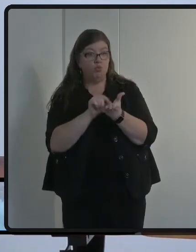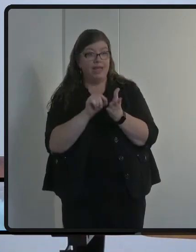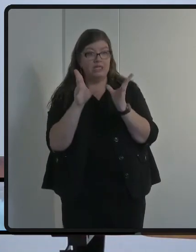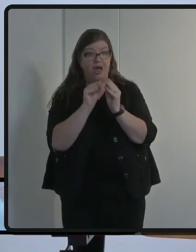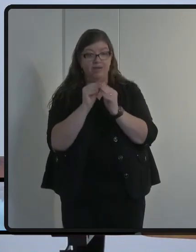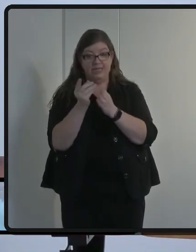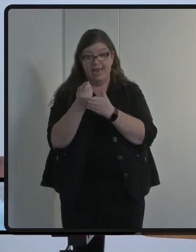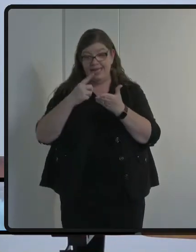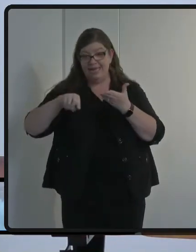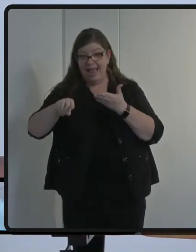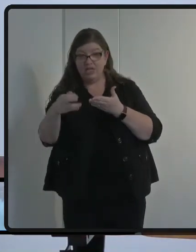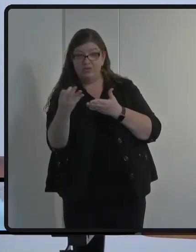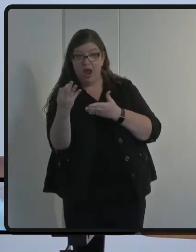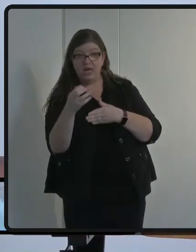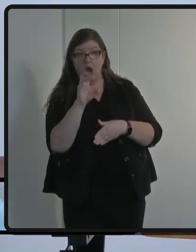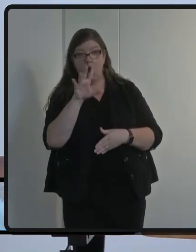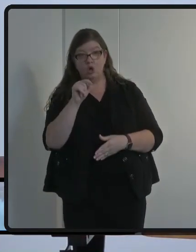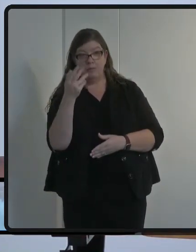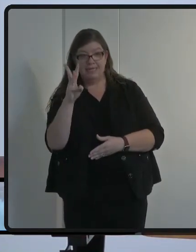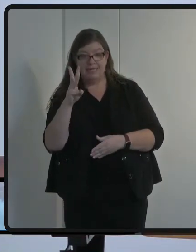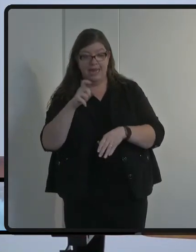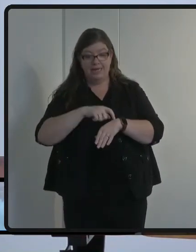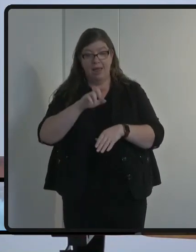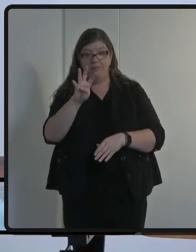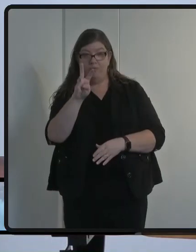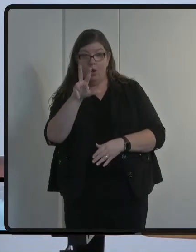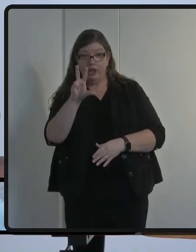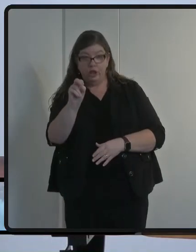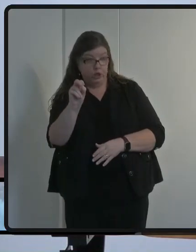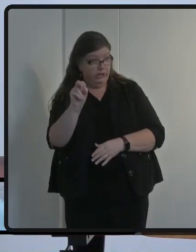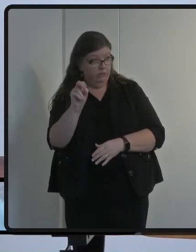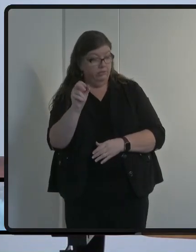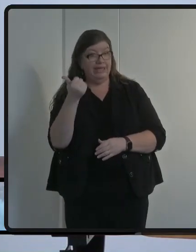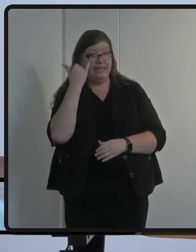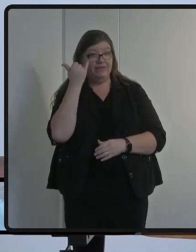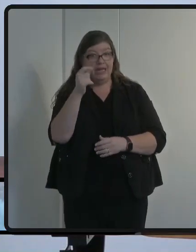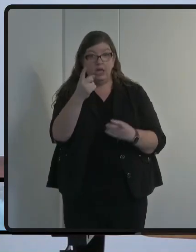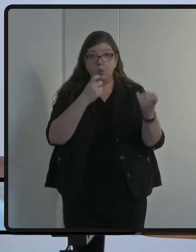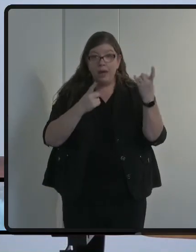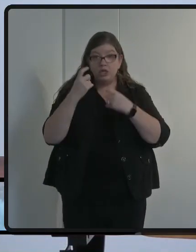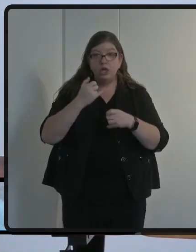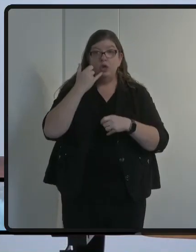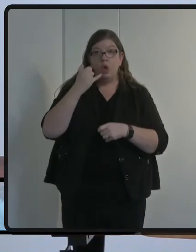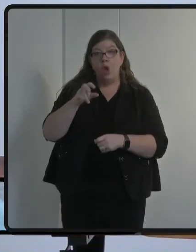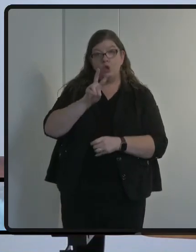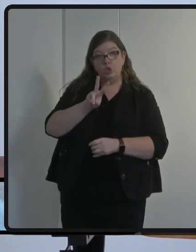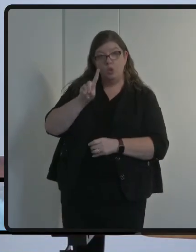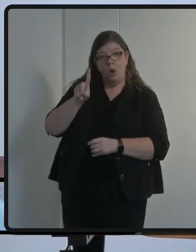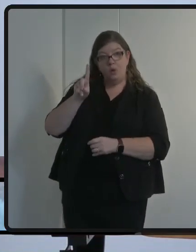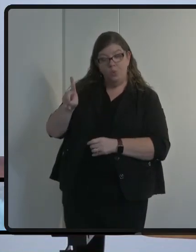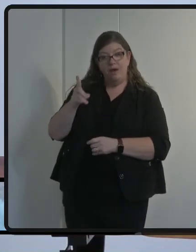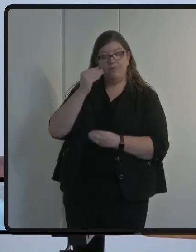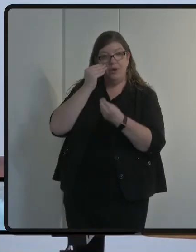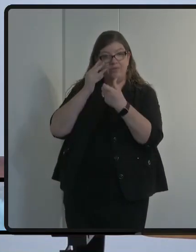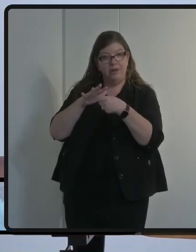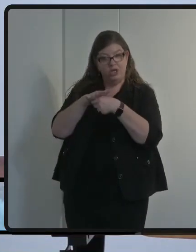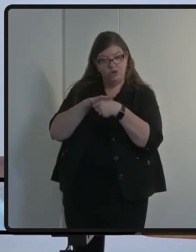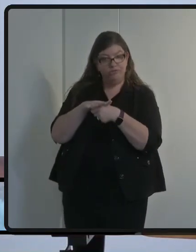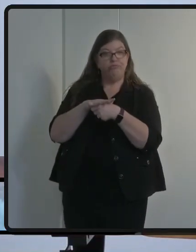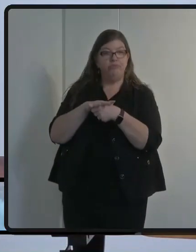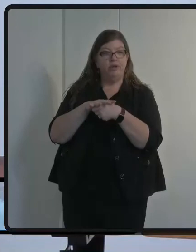today on Friday, October 16th at 4:30 p.m. If you have any questions, please call the 211 information line. Local